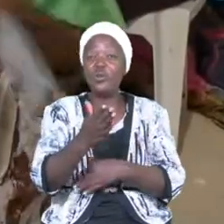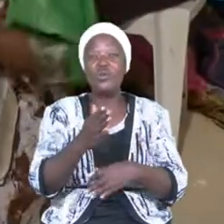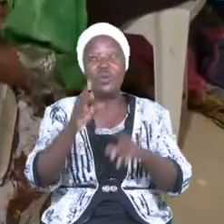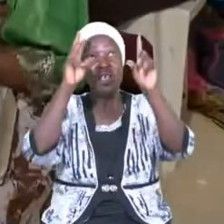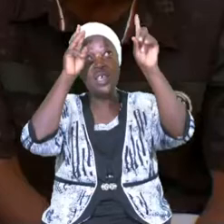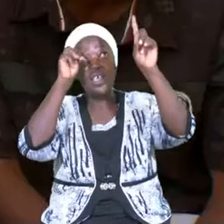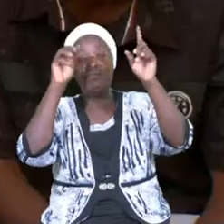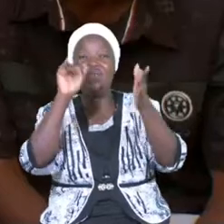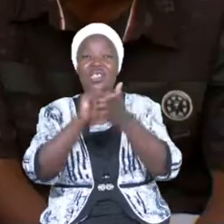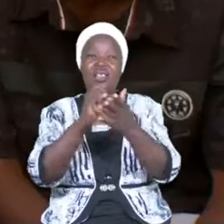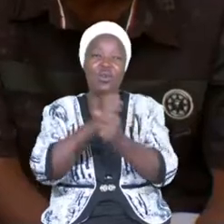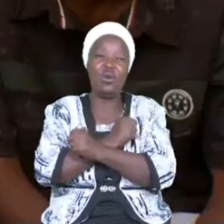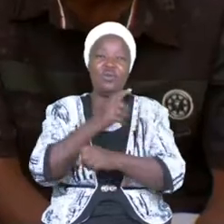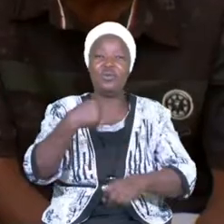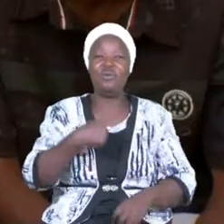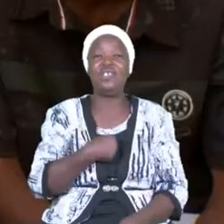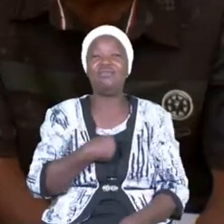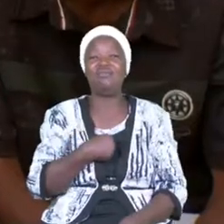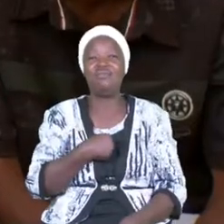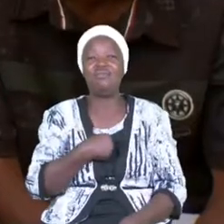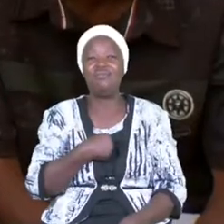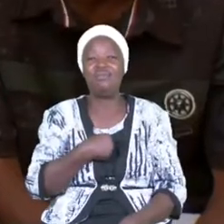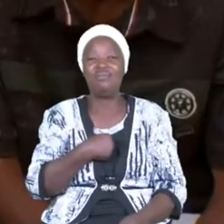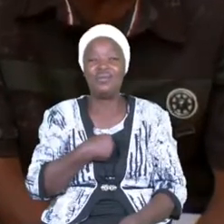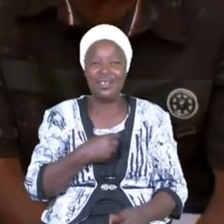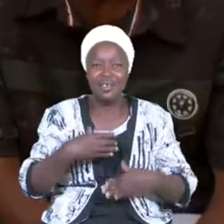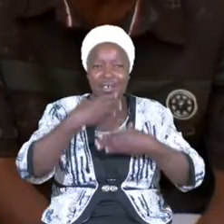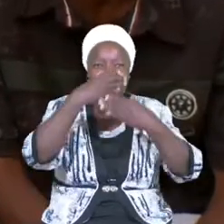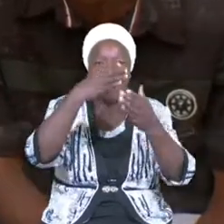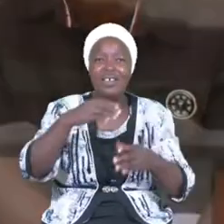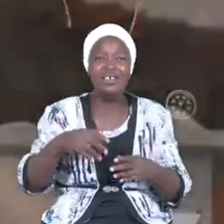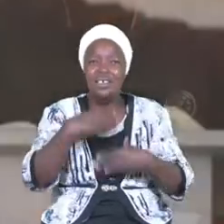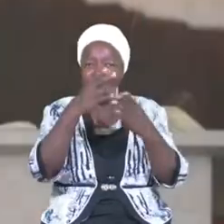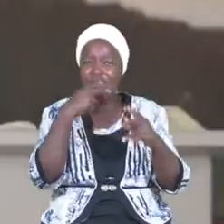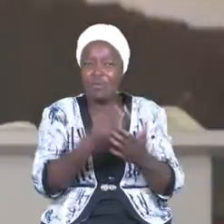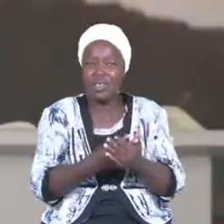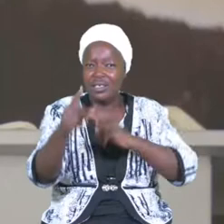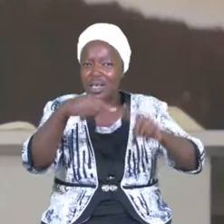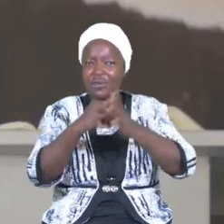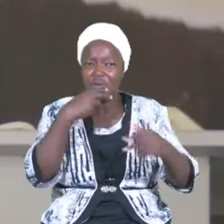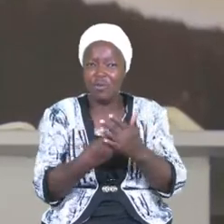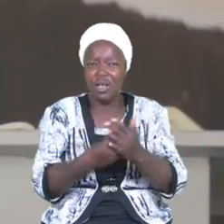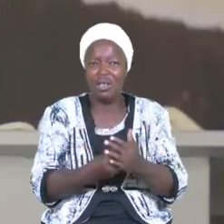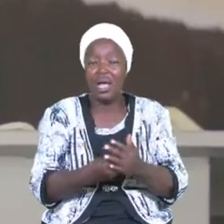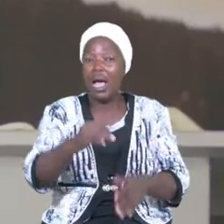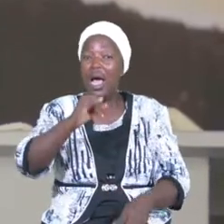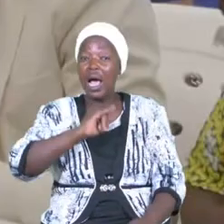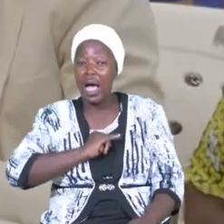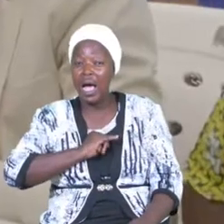me. I didn't hear your voice. I am more than a